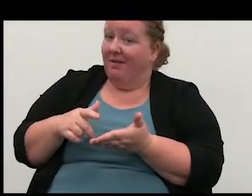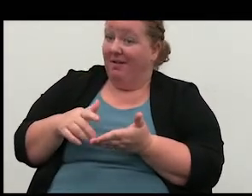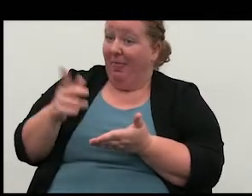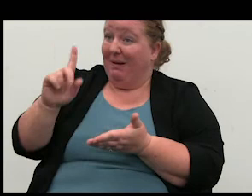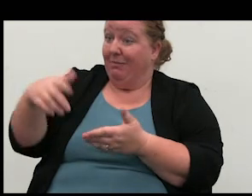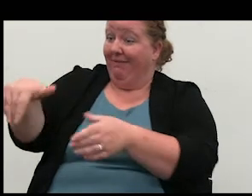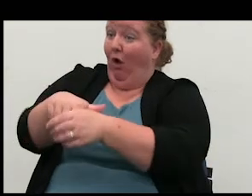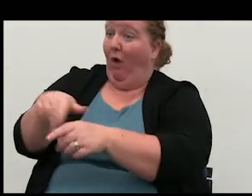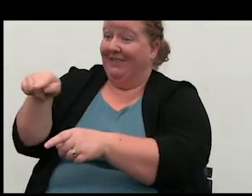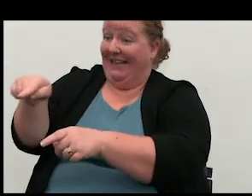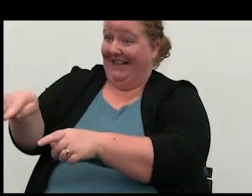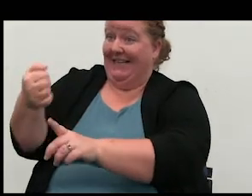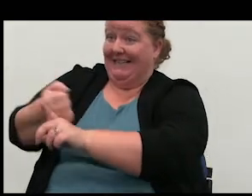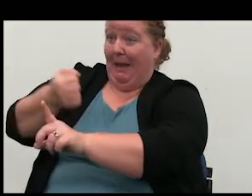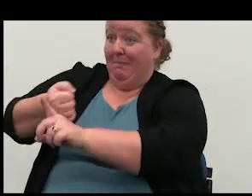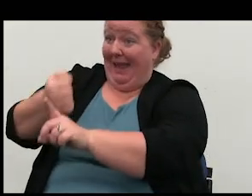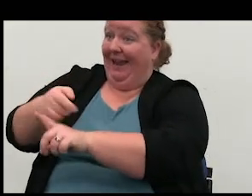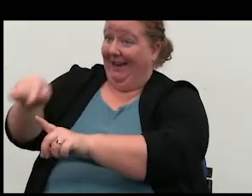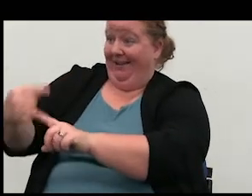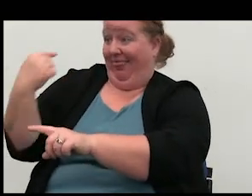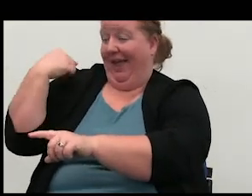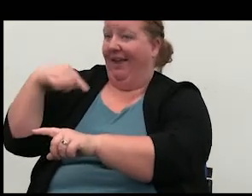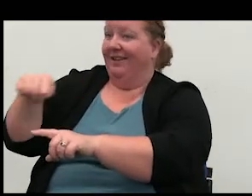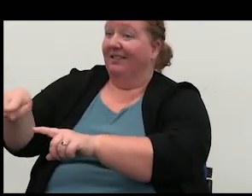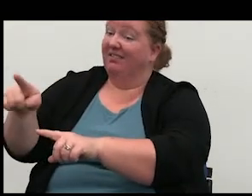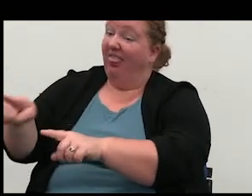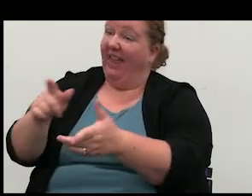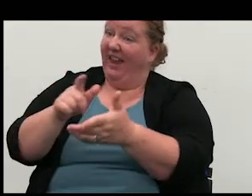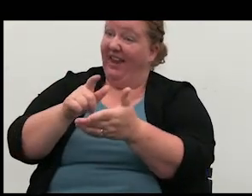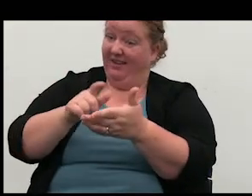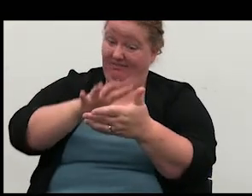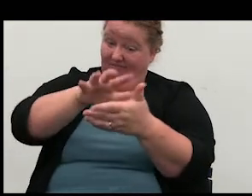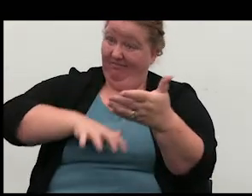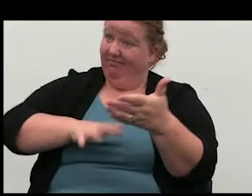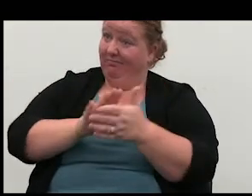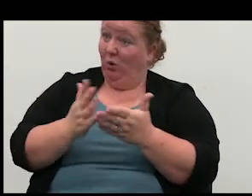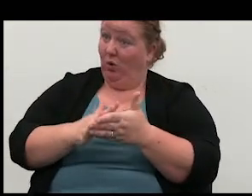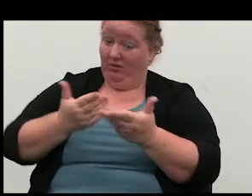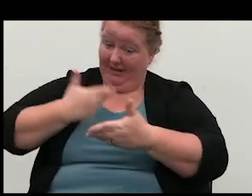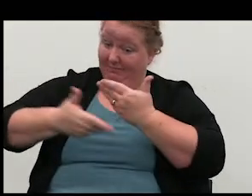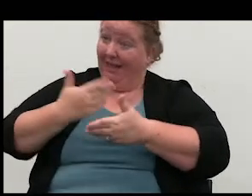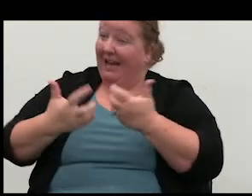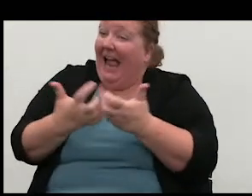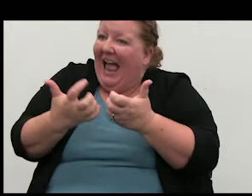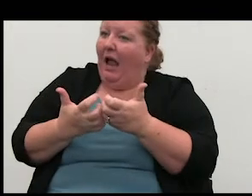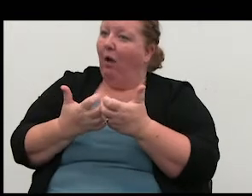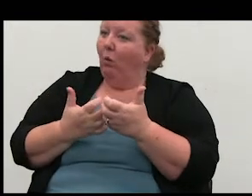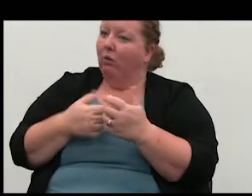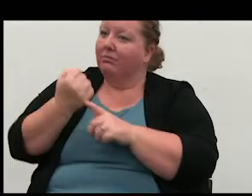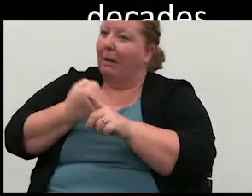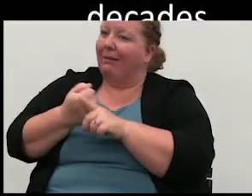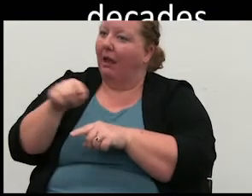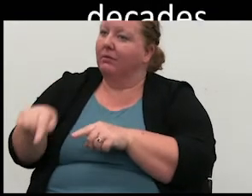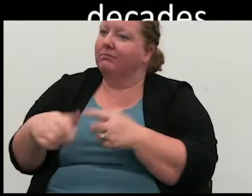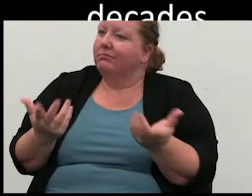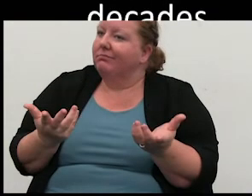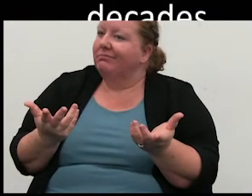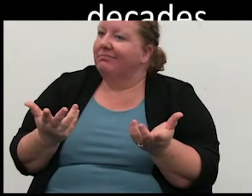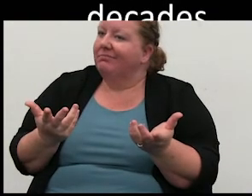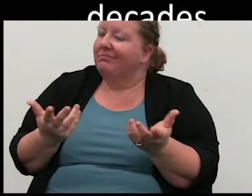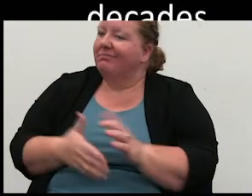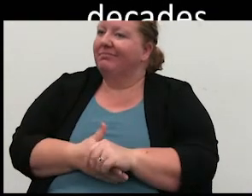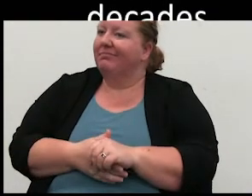in the Obama campaign, amongst other campaigns, and they spell out in glorious detail exactly how they did what they did.